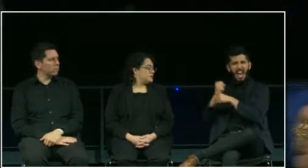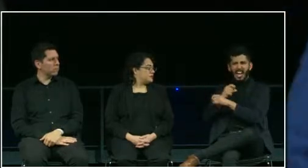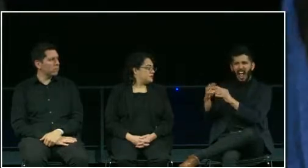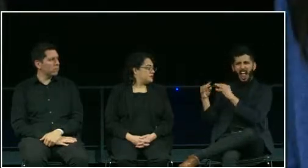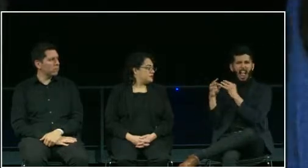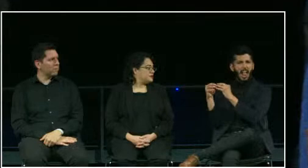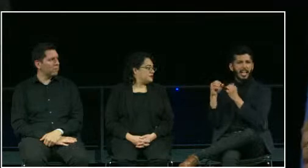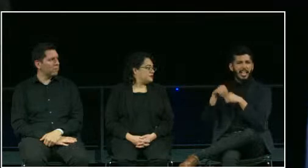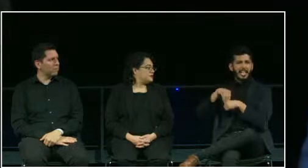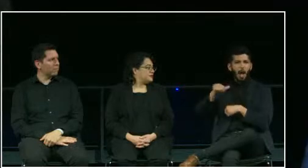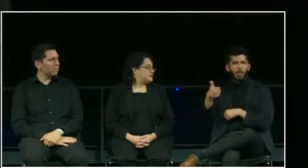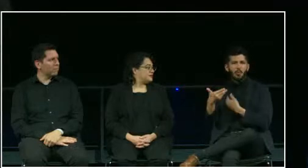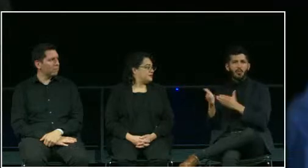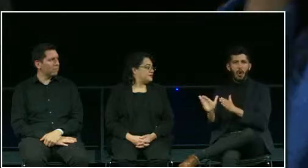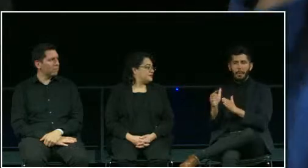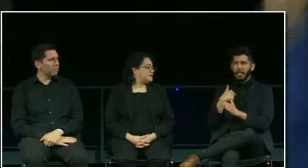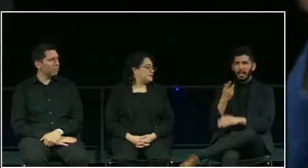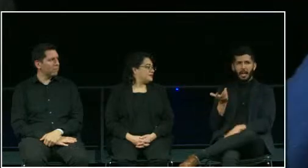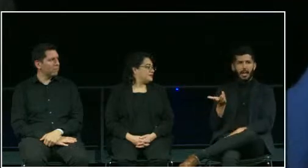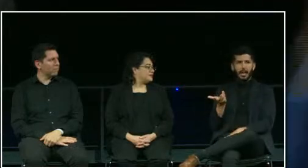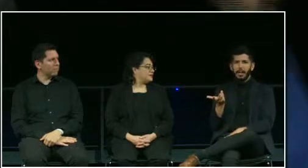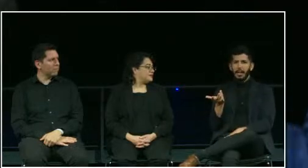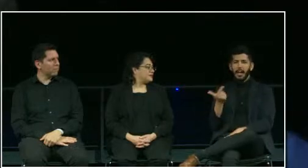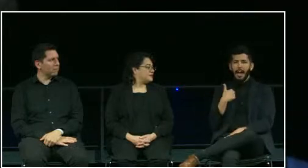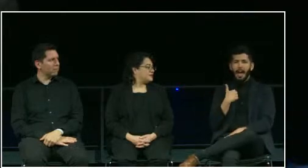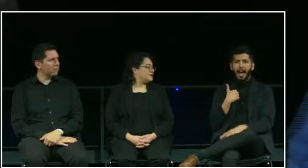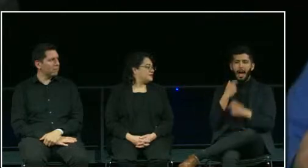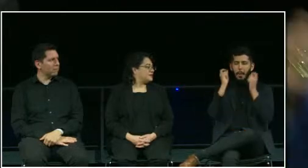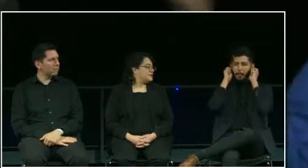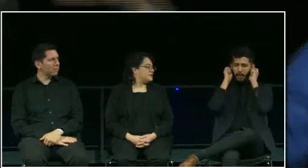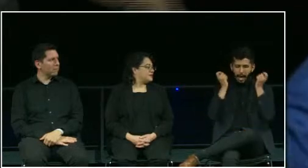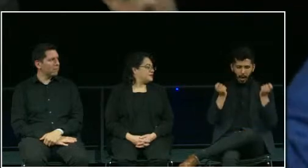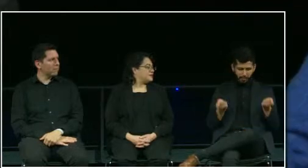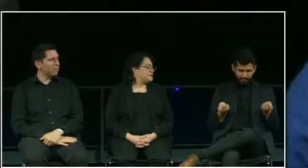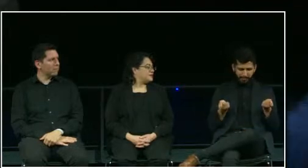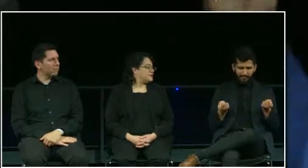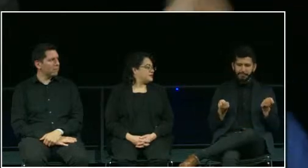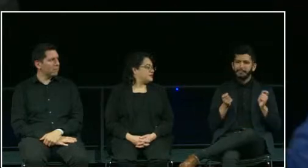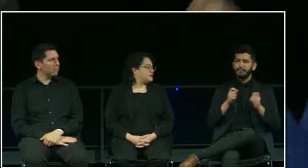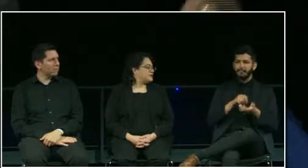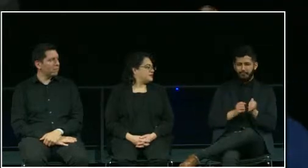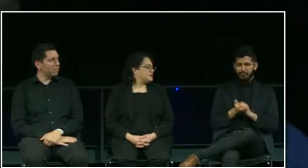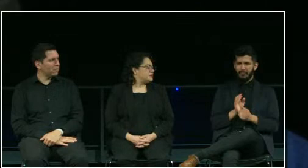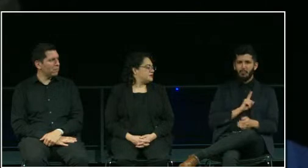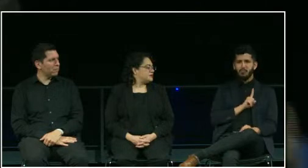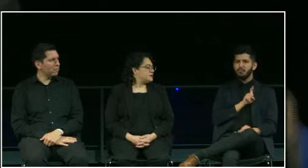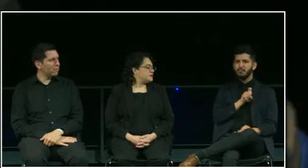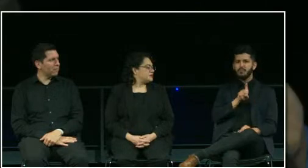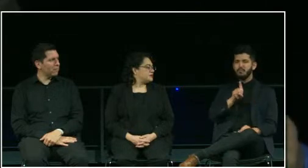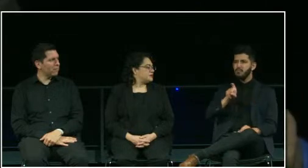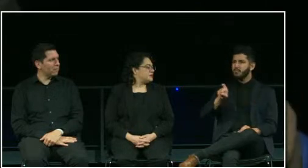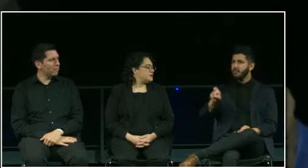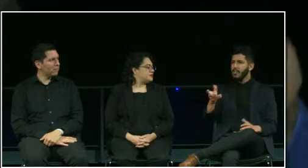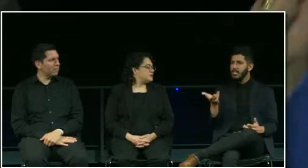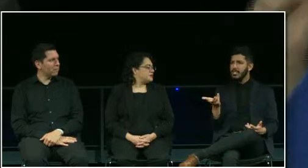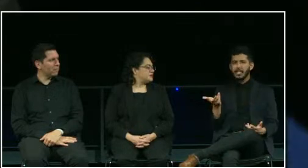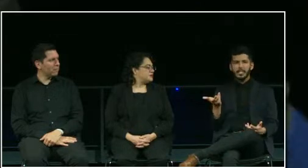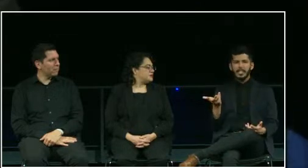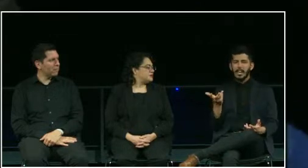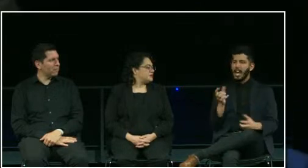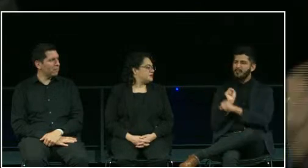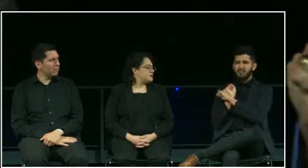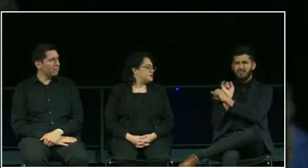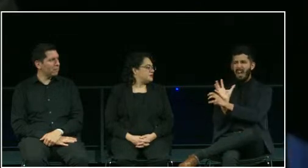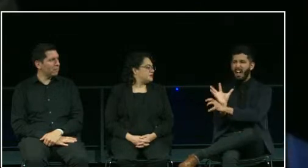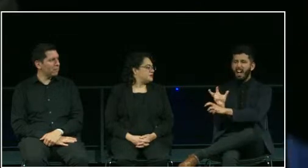room, and I was like, I pull out my AirPods, put them in my hands, storm into the other room, and like lay